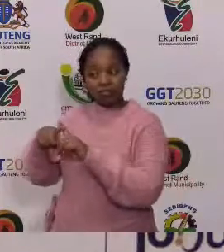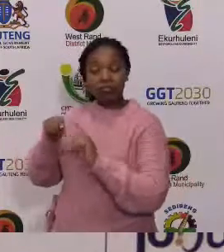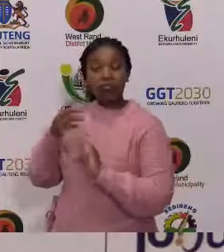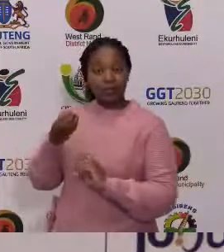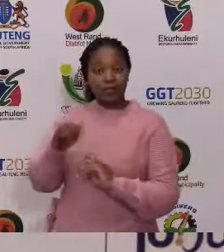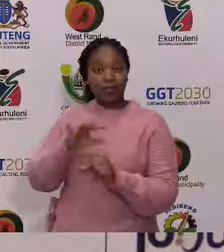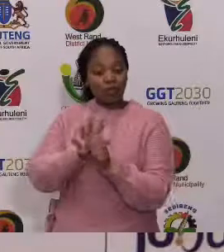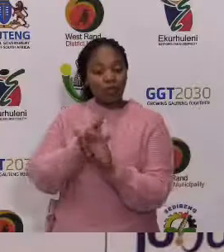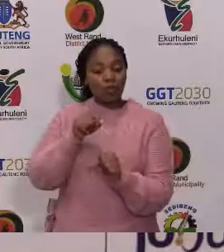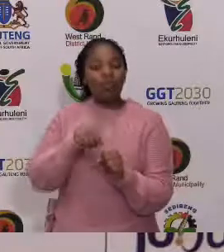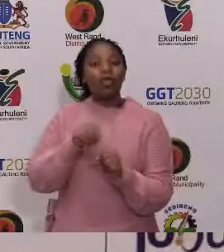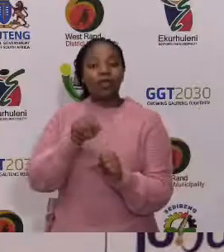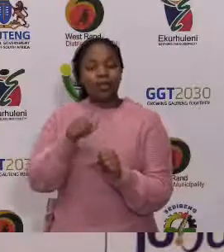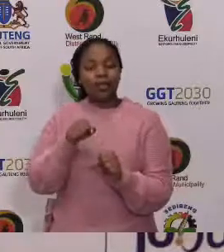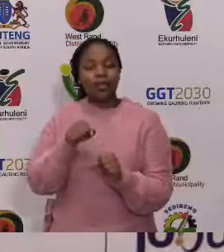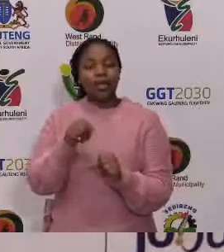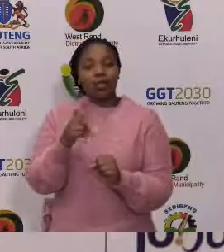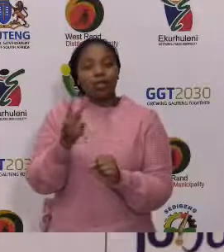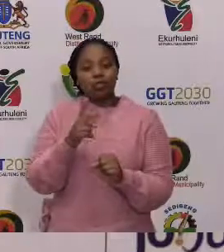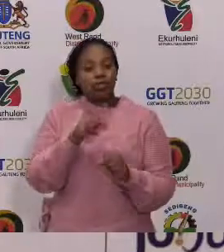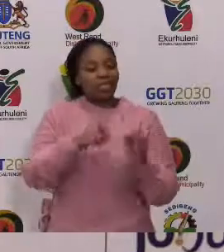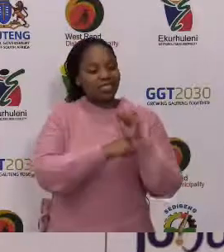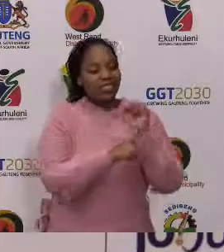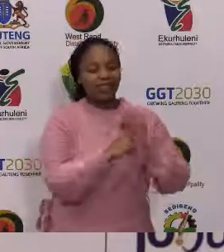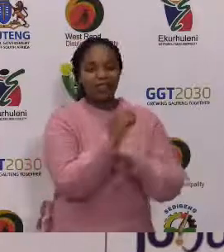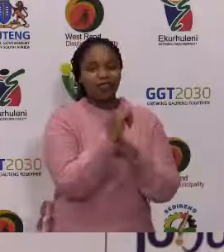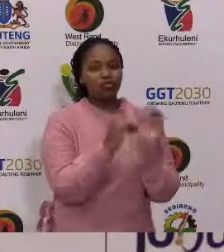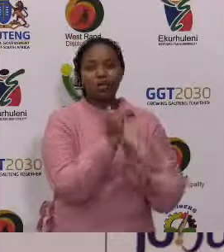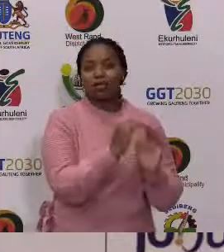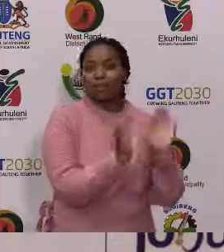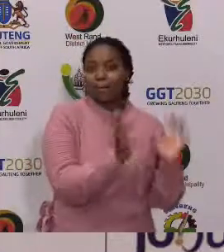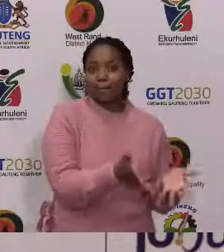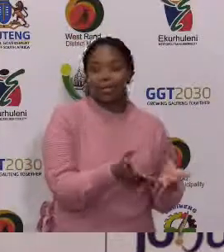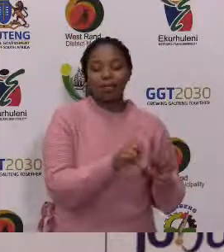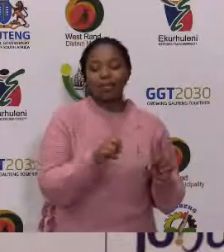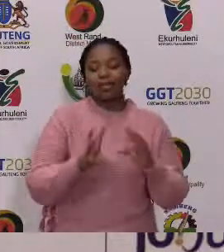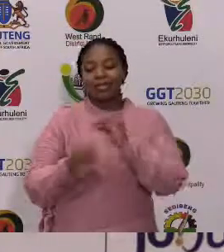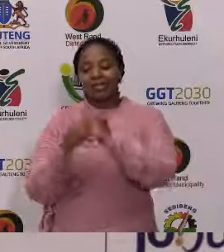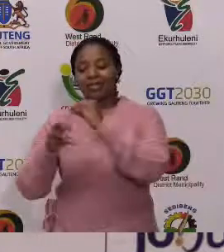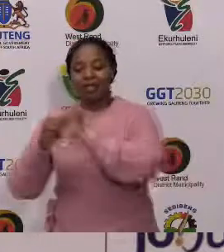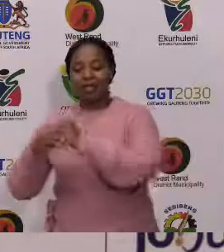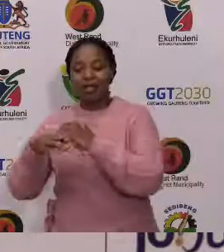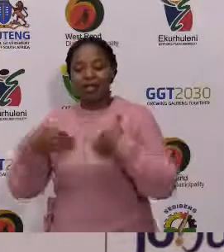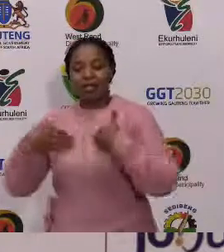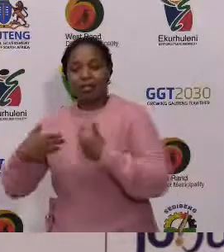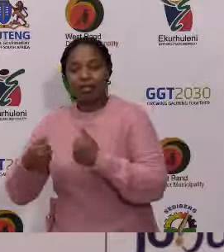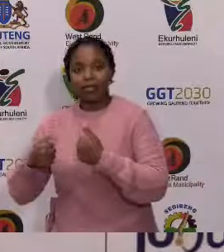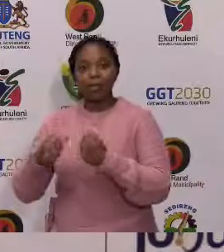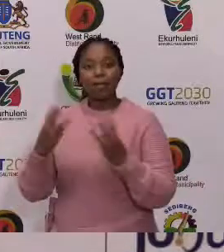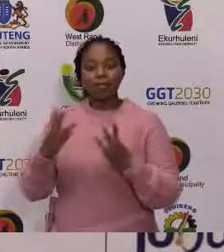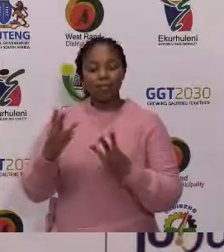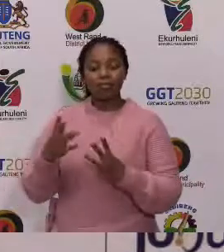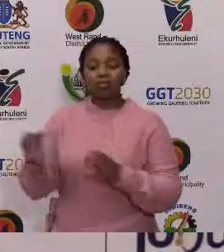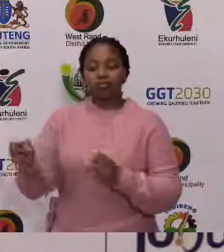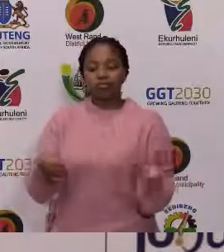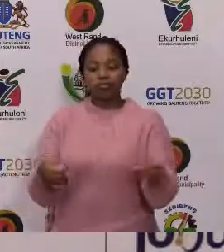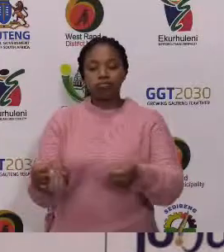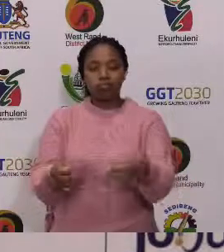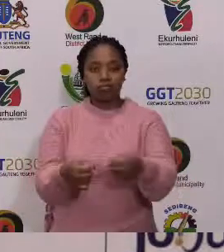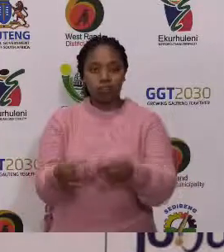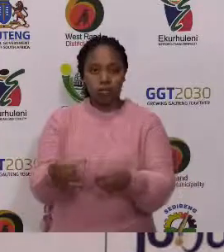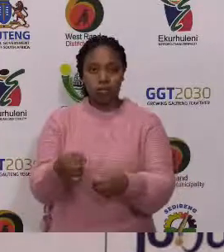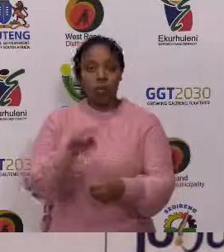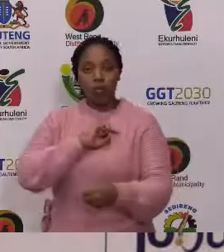also health, additional health capacity. Its infrastructure, its human